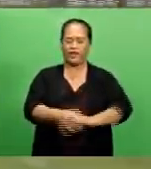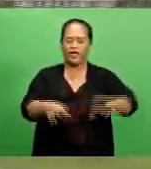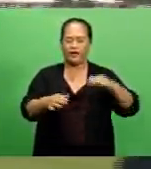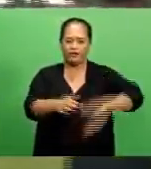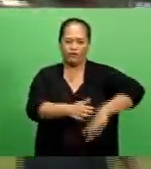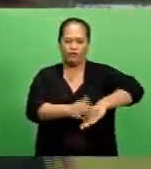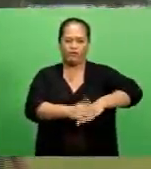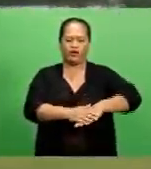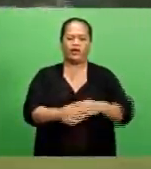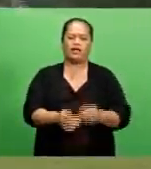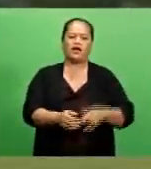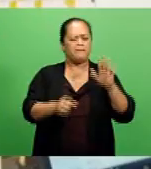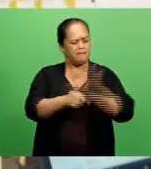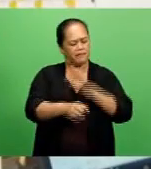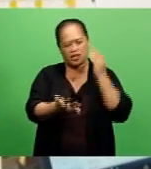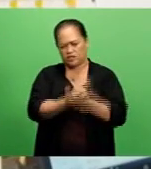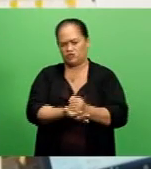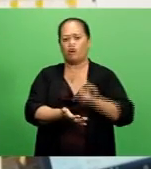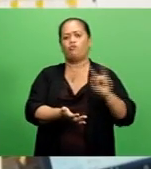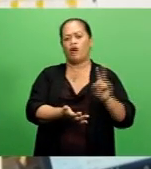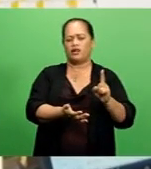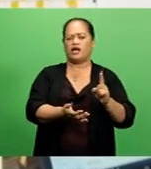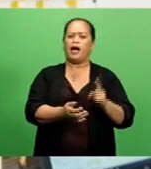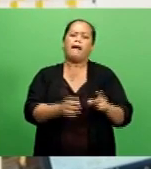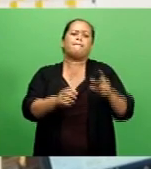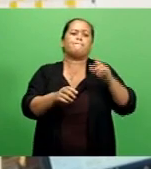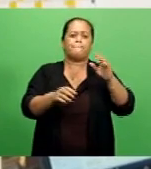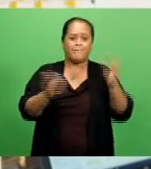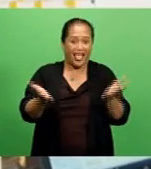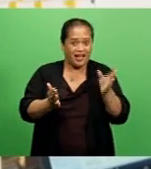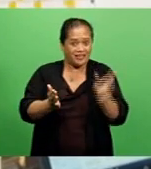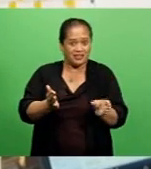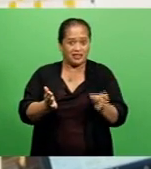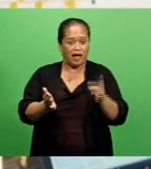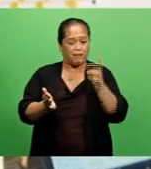will be no breaches of the contract will be allowed